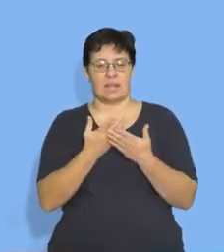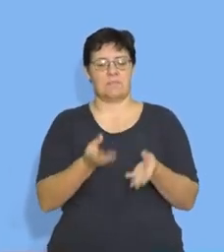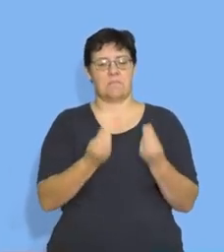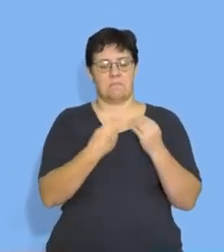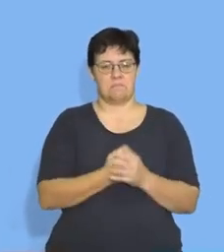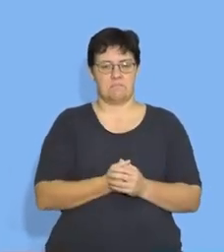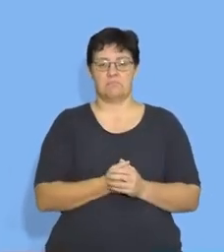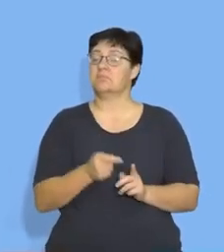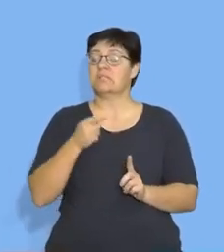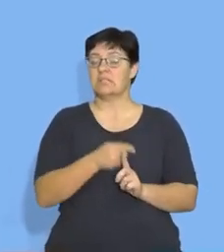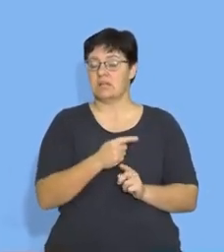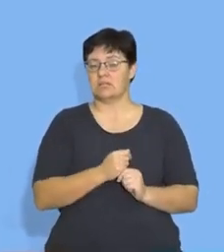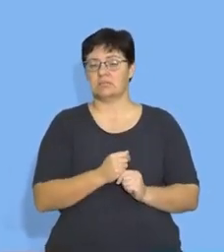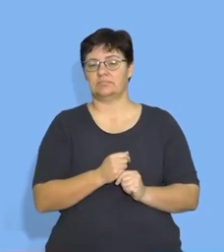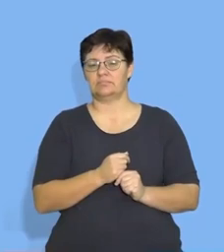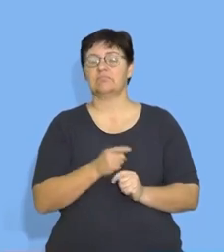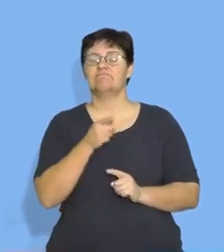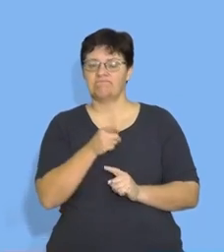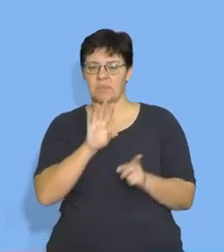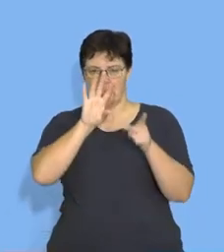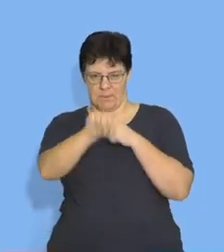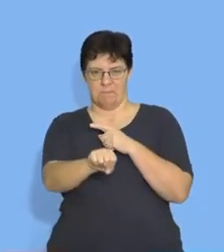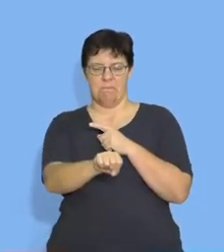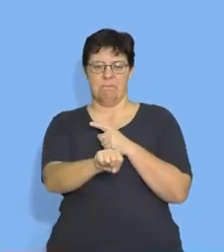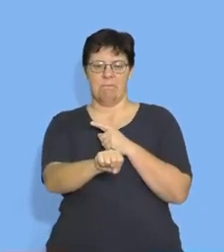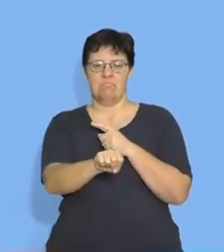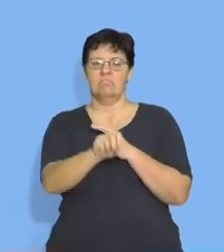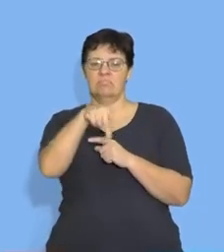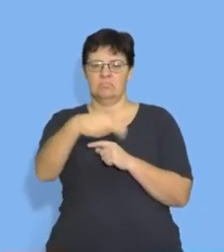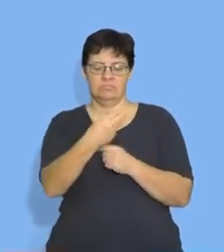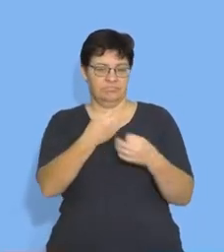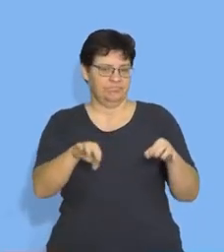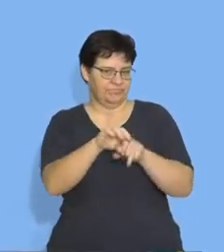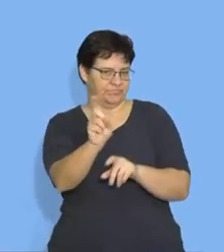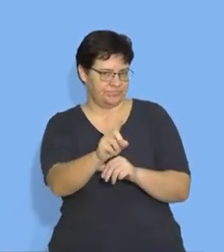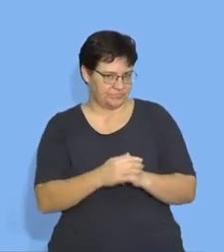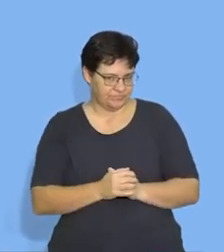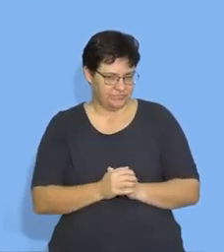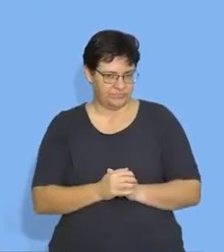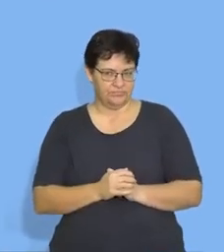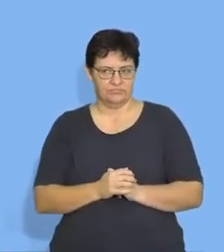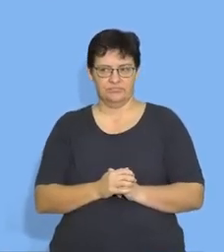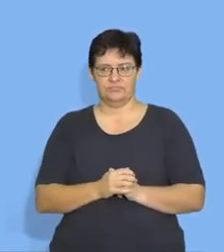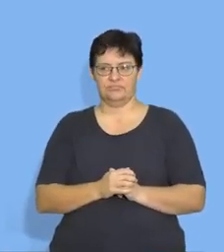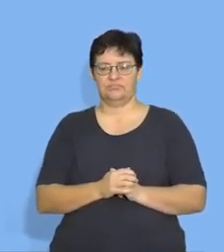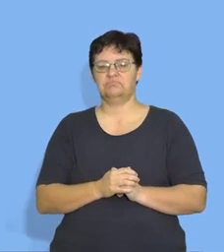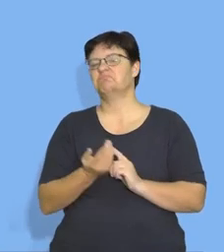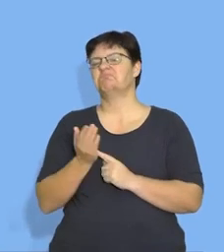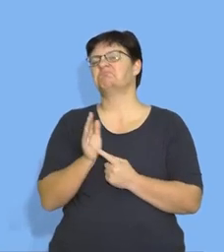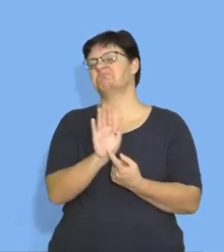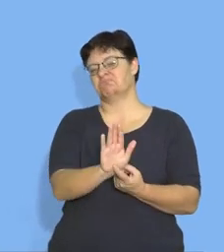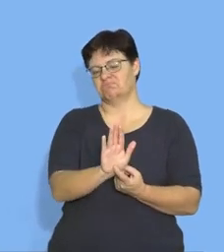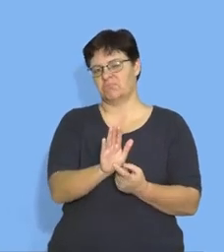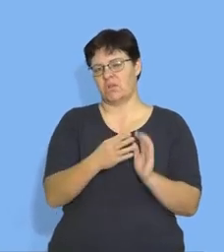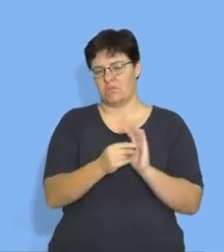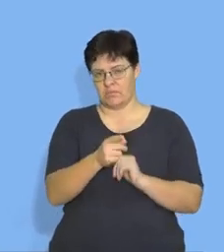sample of a substance and actually be able to determine its pH value. Now, let's take, for example, from this simulation, we've got